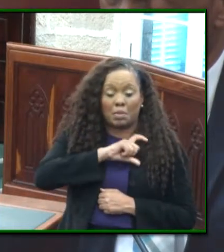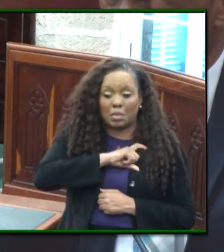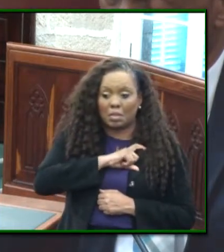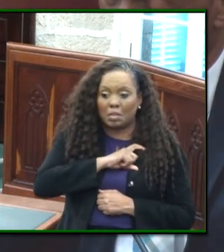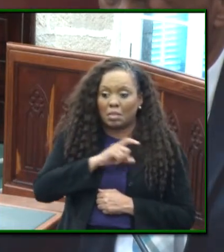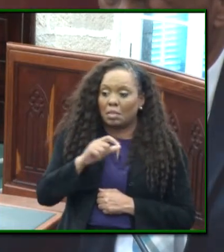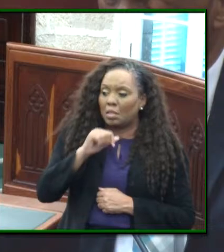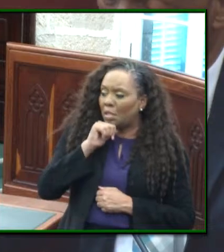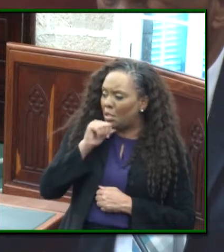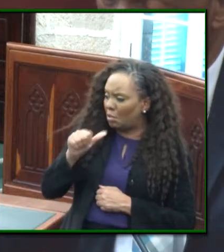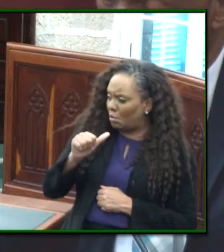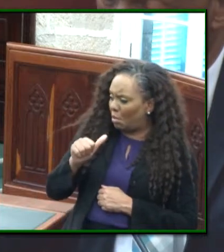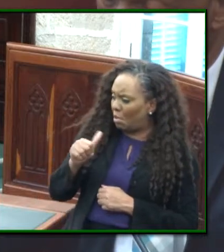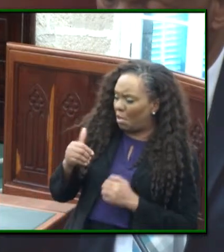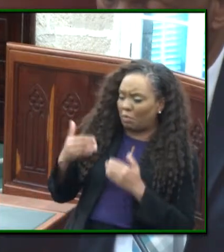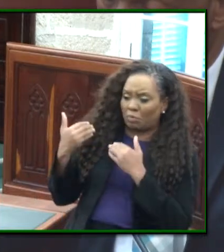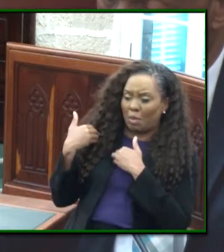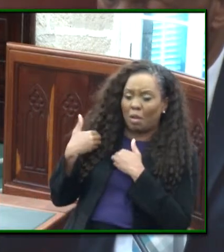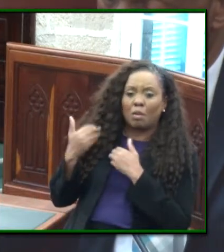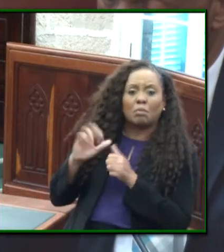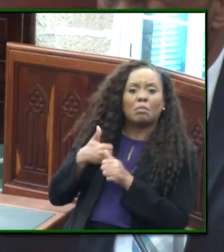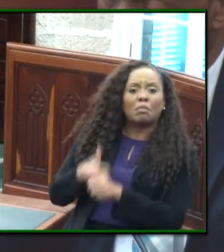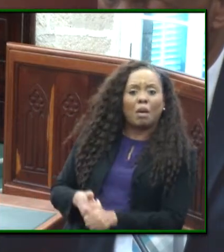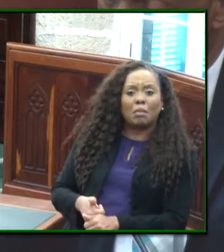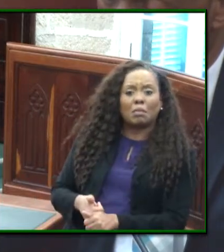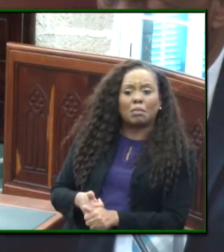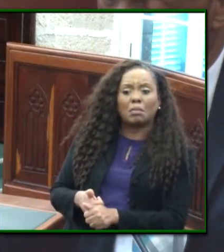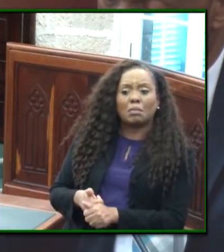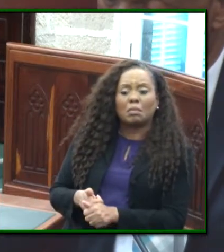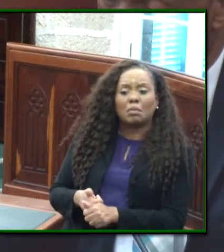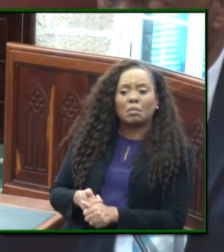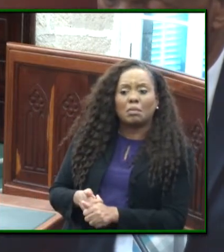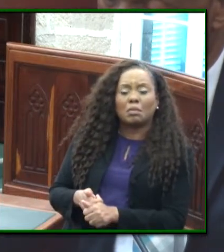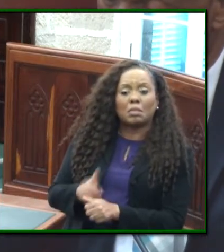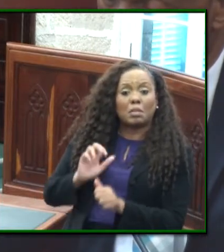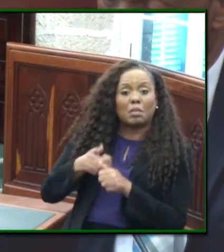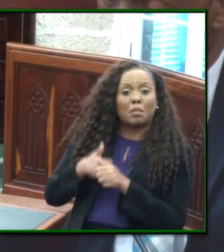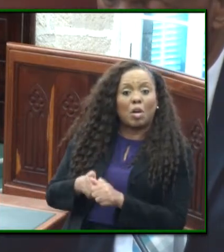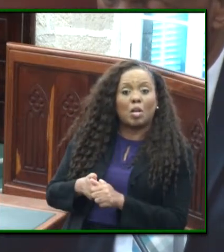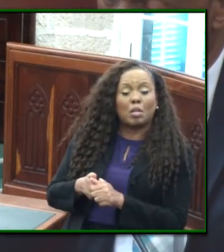the recommendation of the Police Complaints Authority.